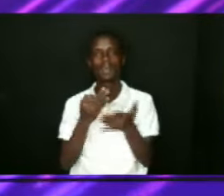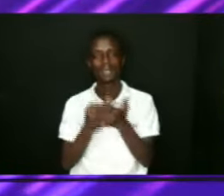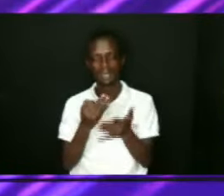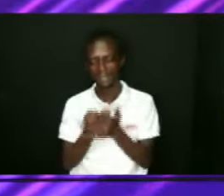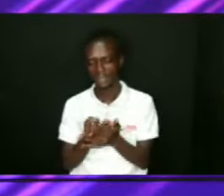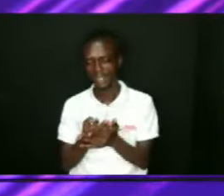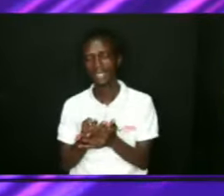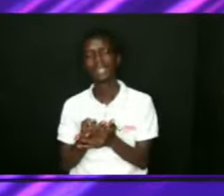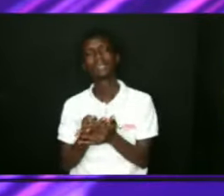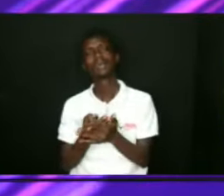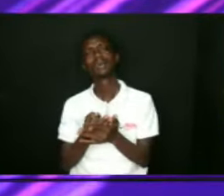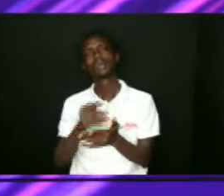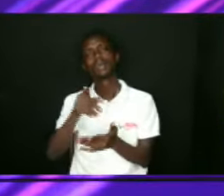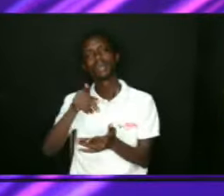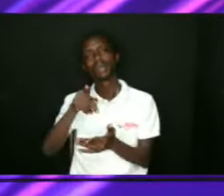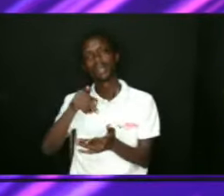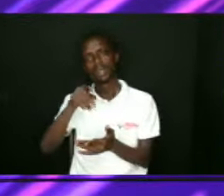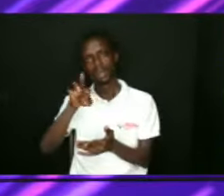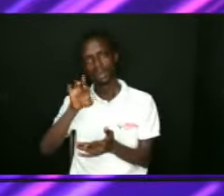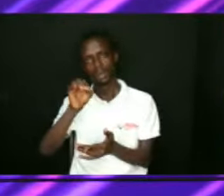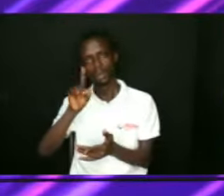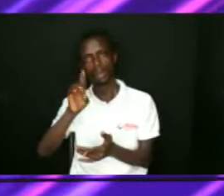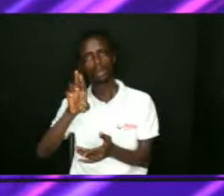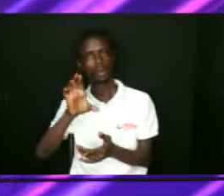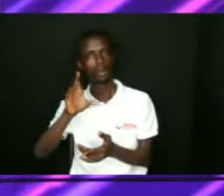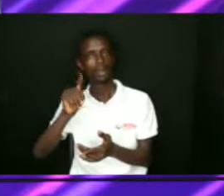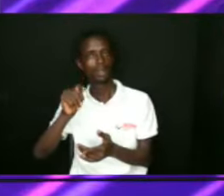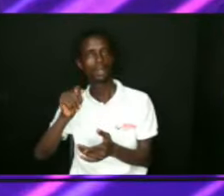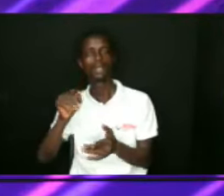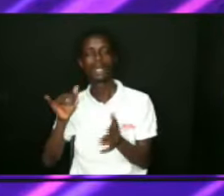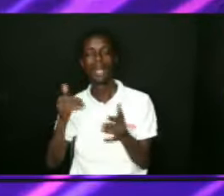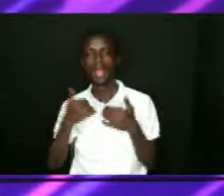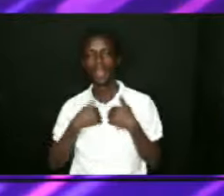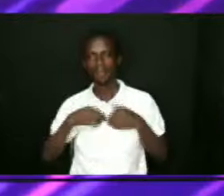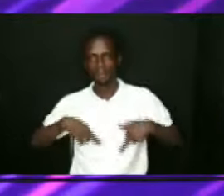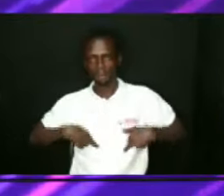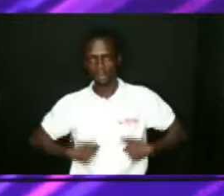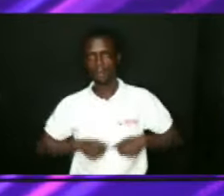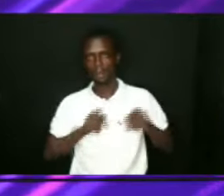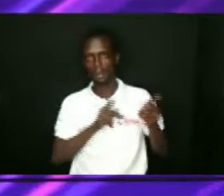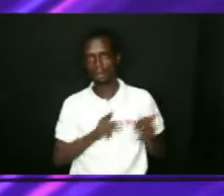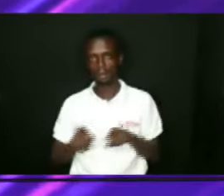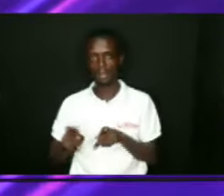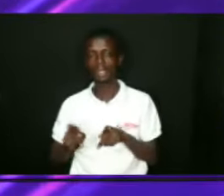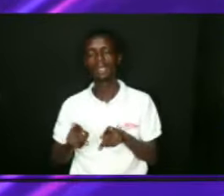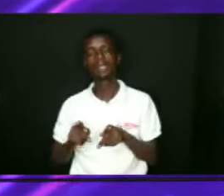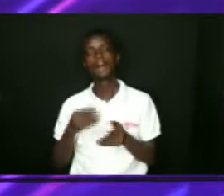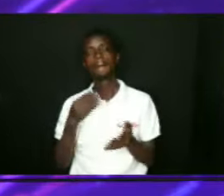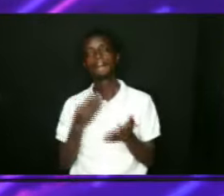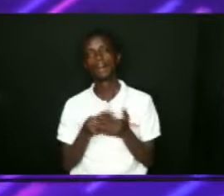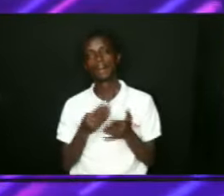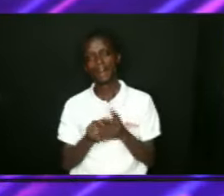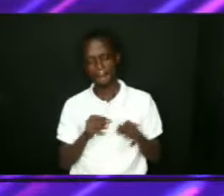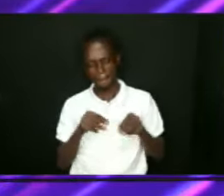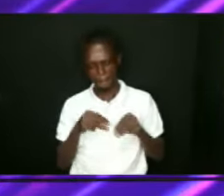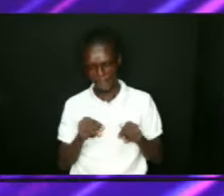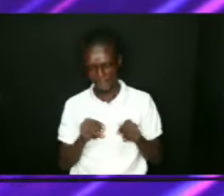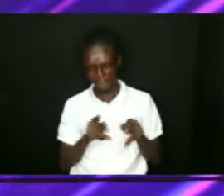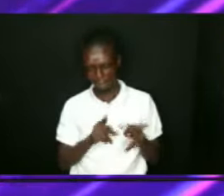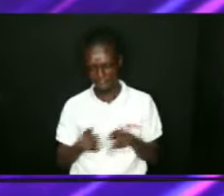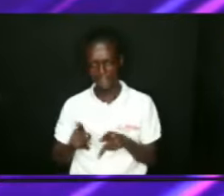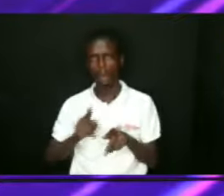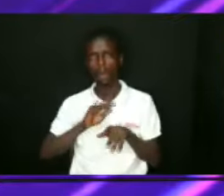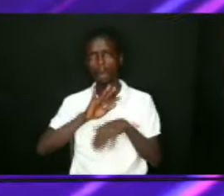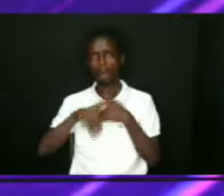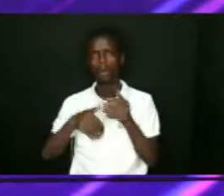product portfolios. They have a retirement investment plan. They also have a money market investment plan. Life must